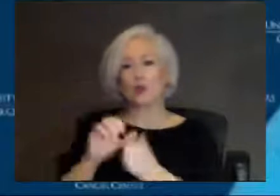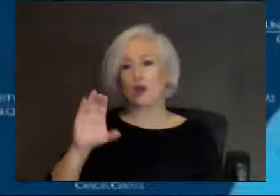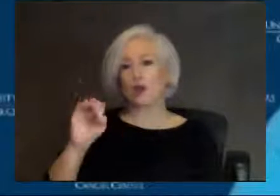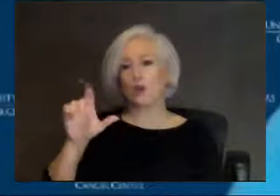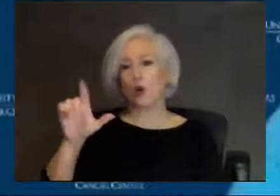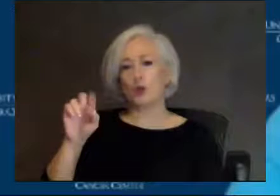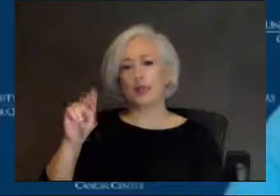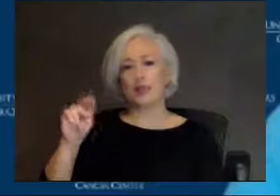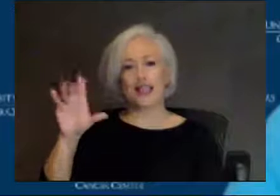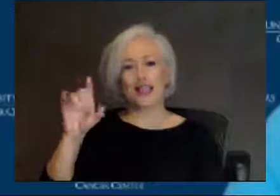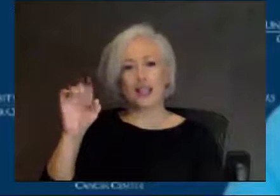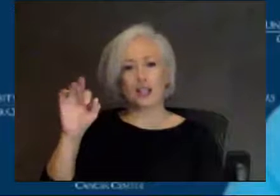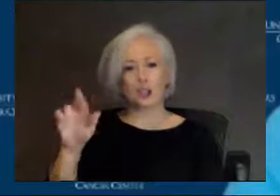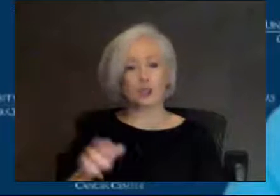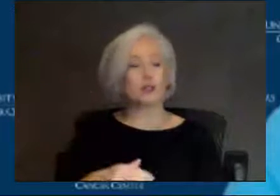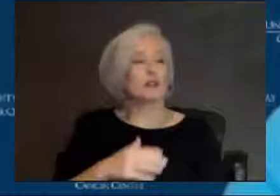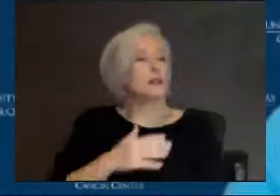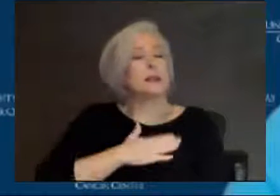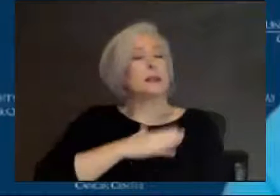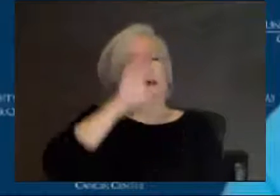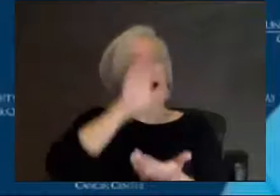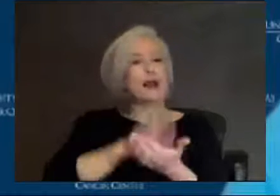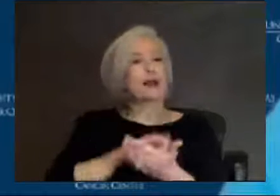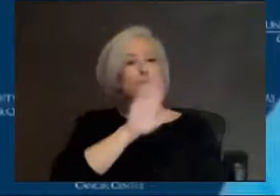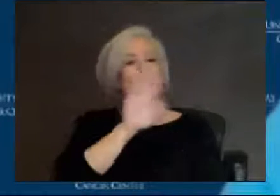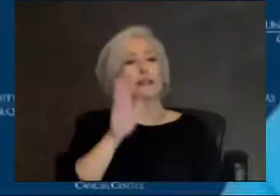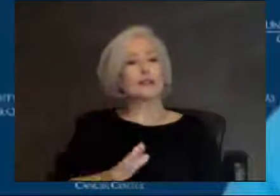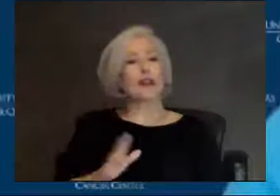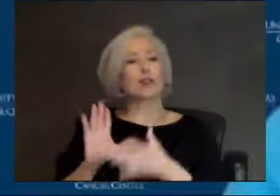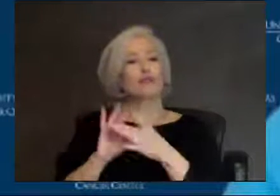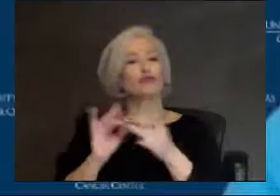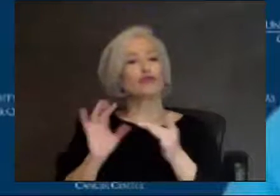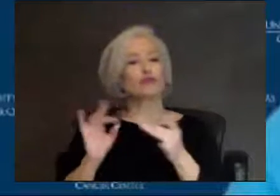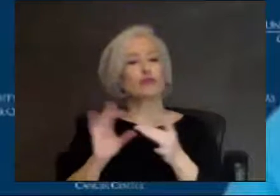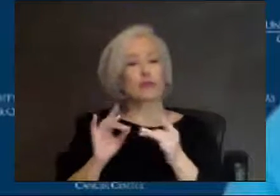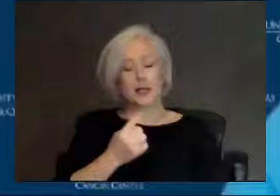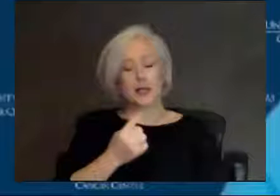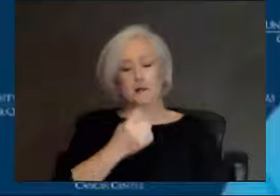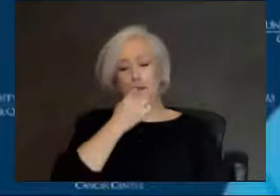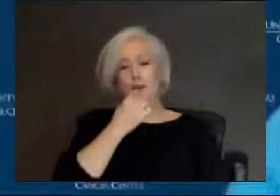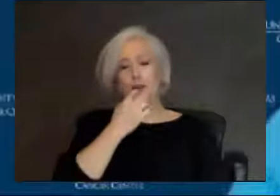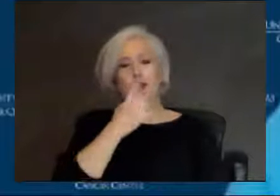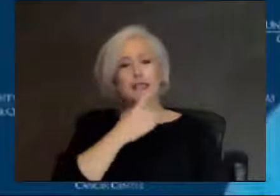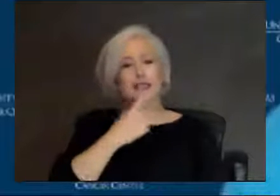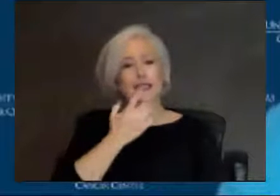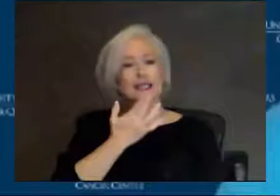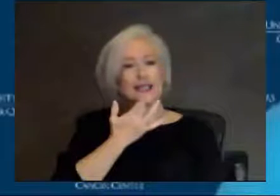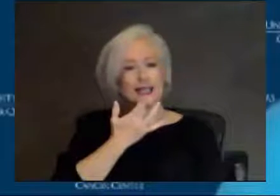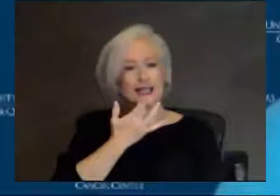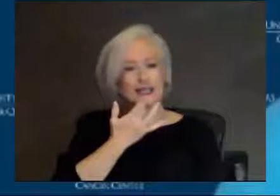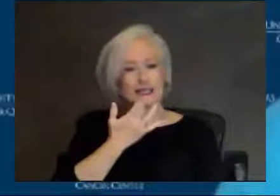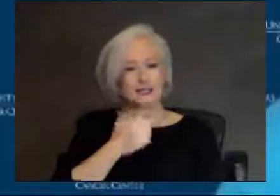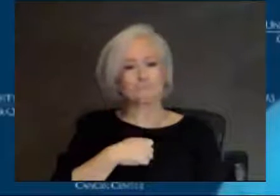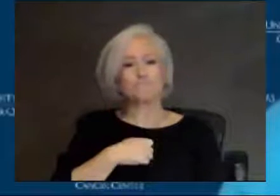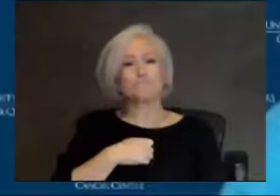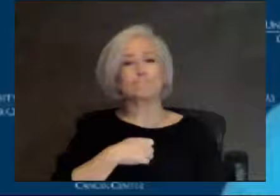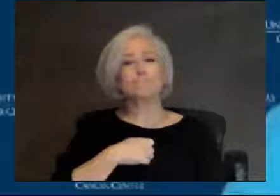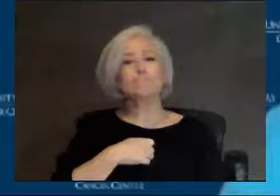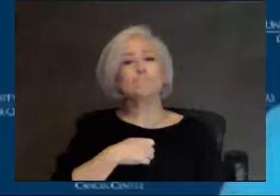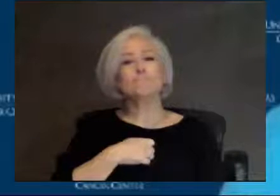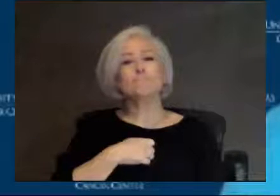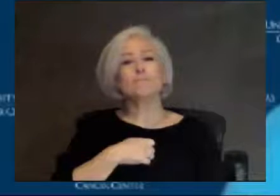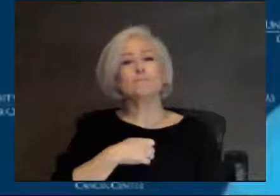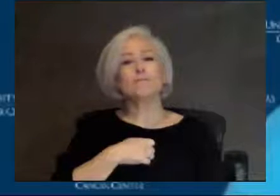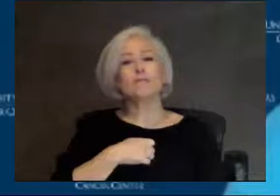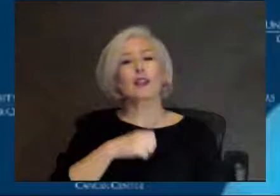Well, he never mentioned a bitter taste, but the way he was diagnosed, not every symptom